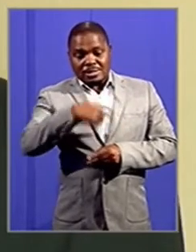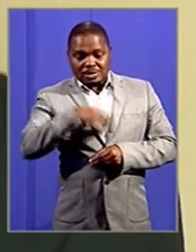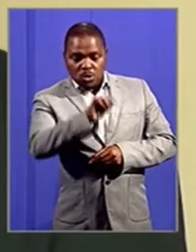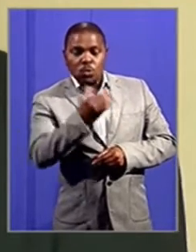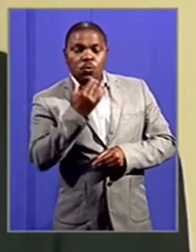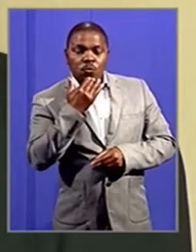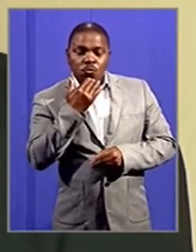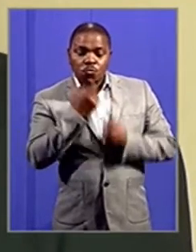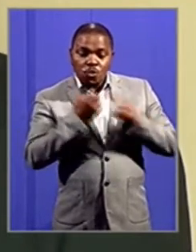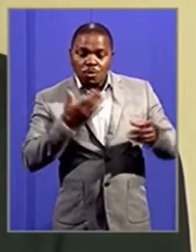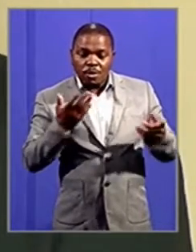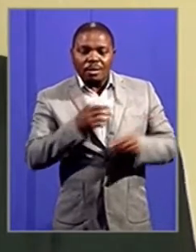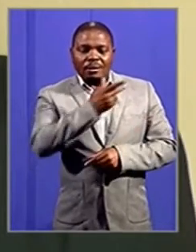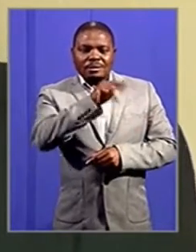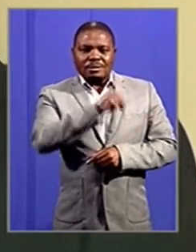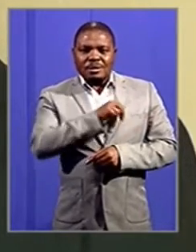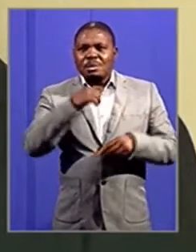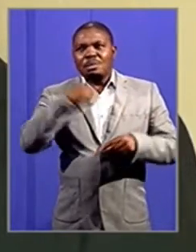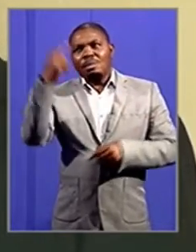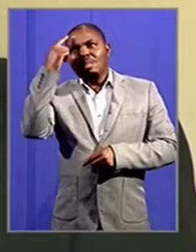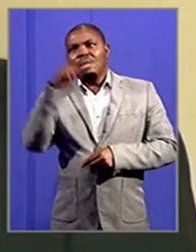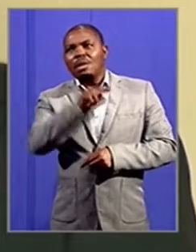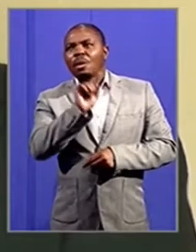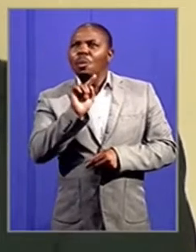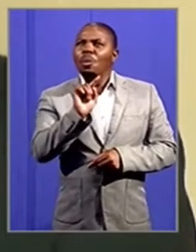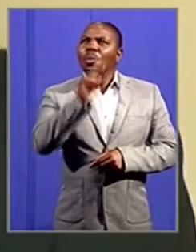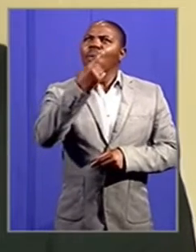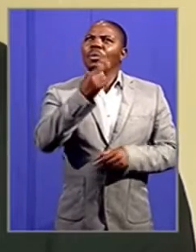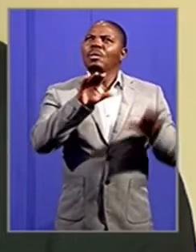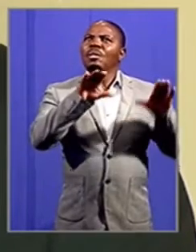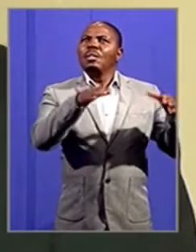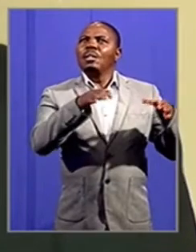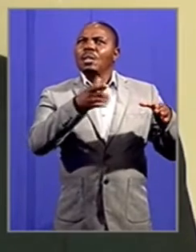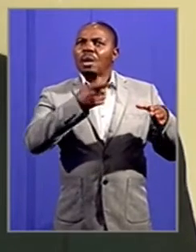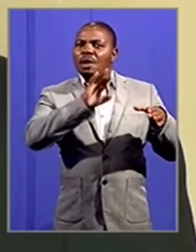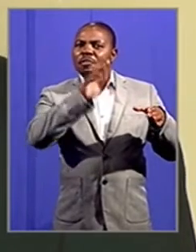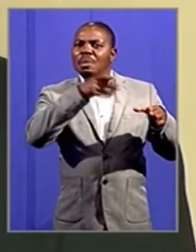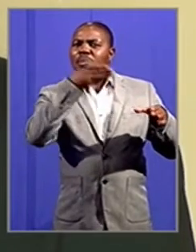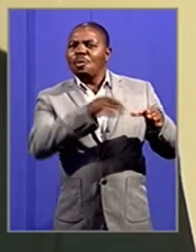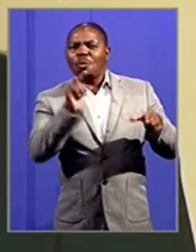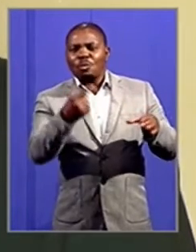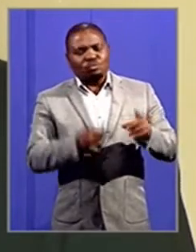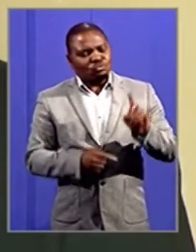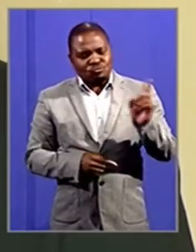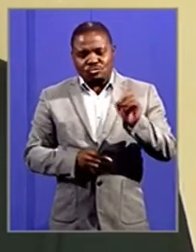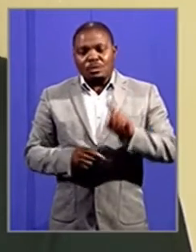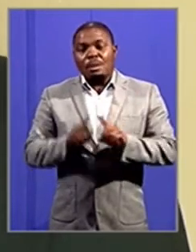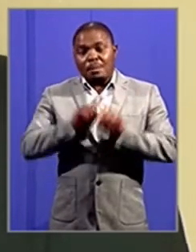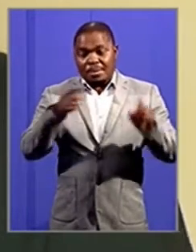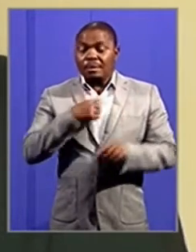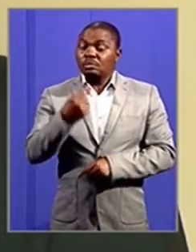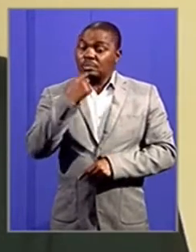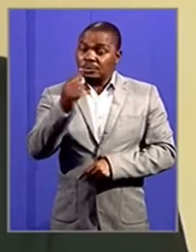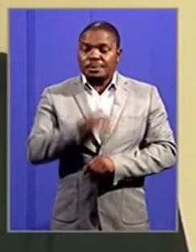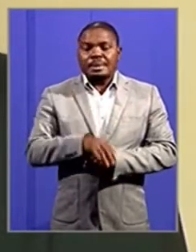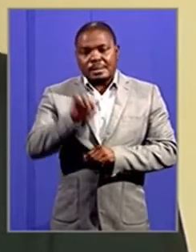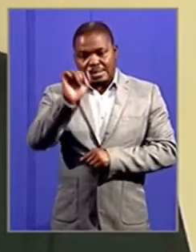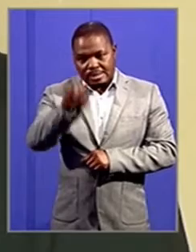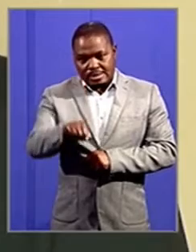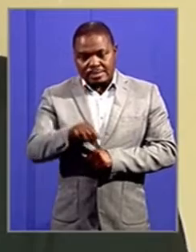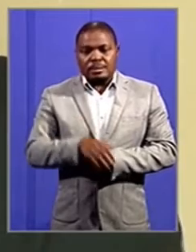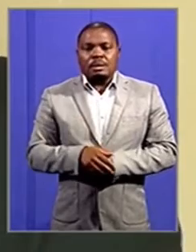you cannot take KwaZulu-Natal as the only. But I can say that indeed, because we